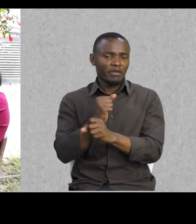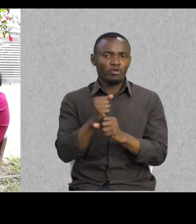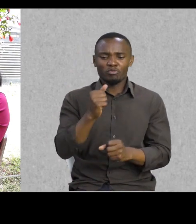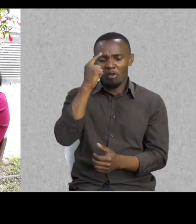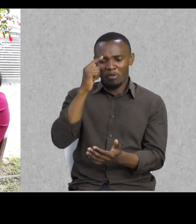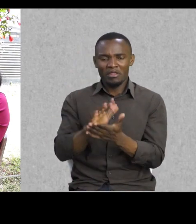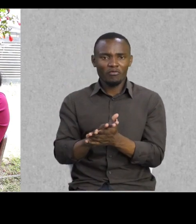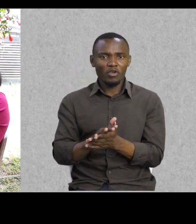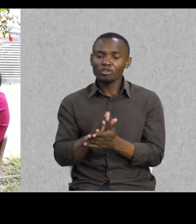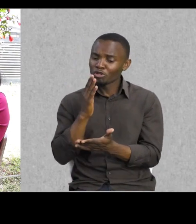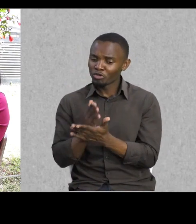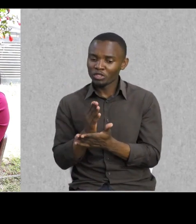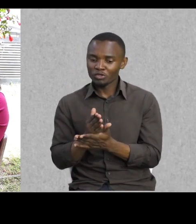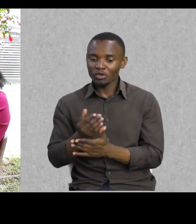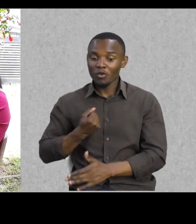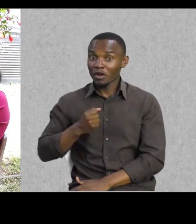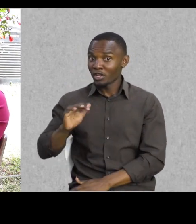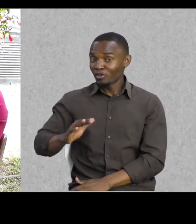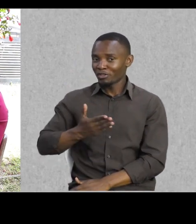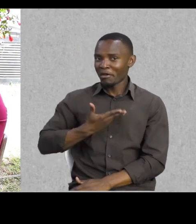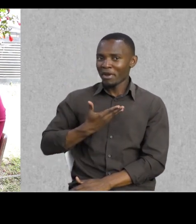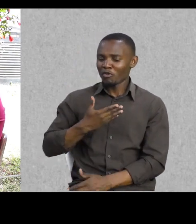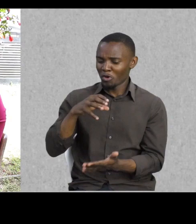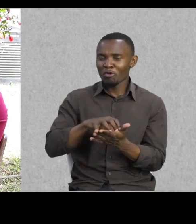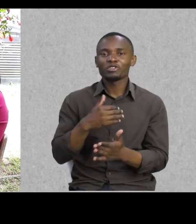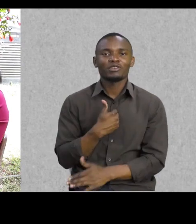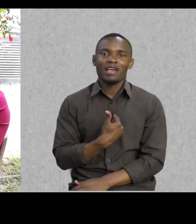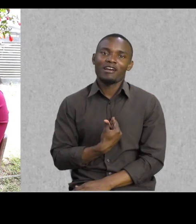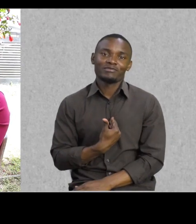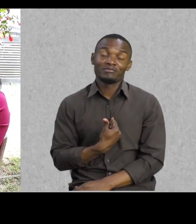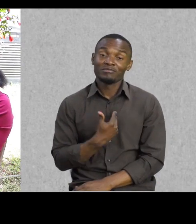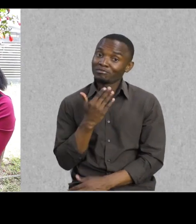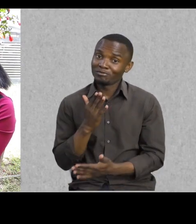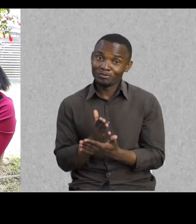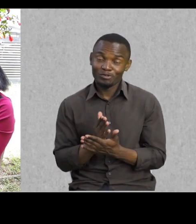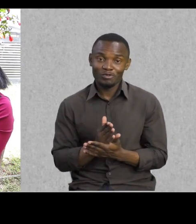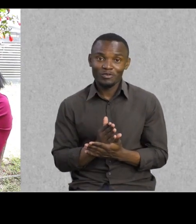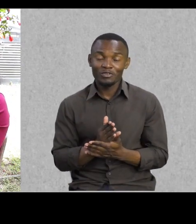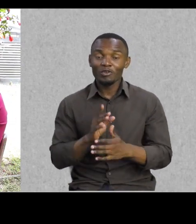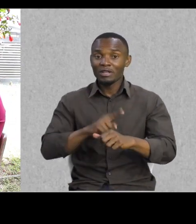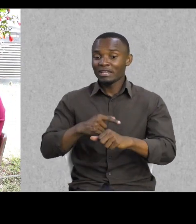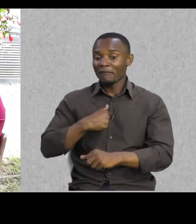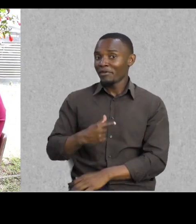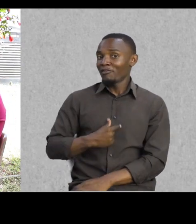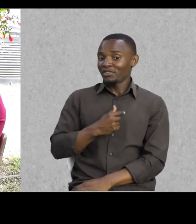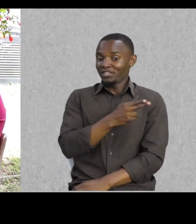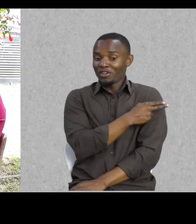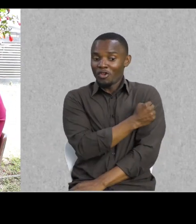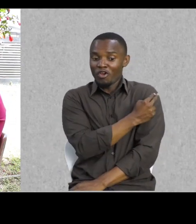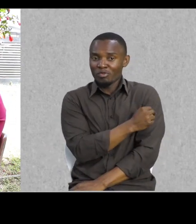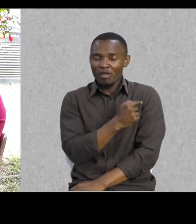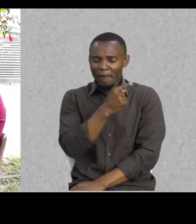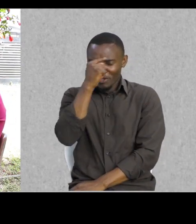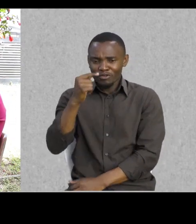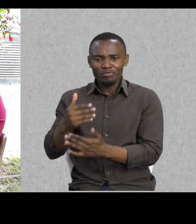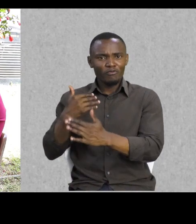that indeed my daughter has such a condition. Yeah, so while I was visiting the hospital, because I